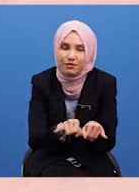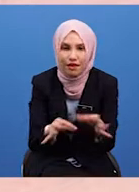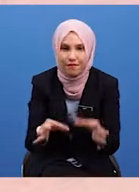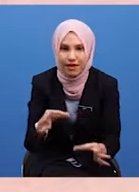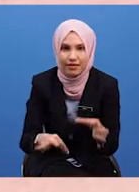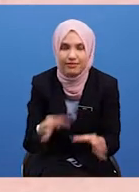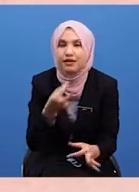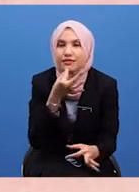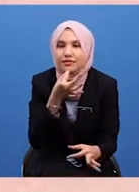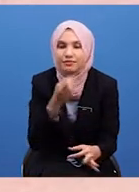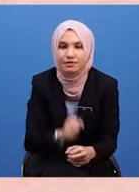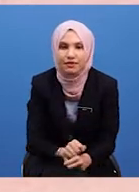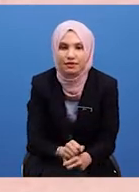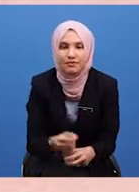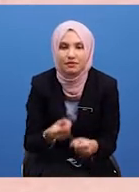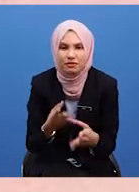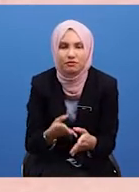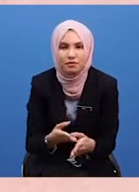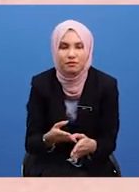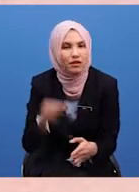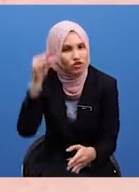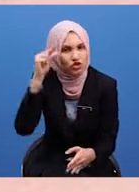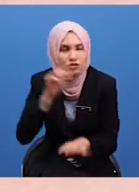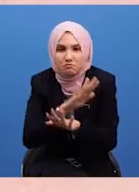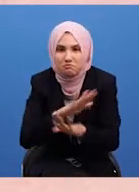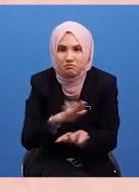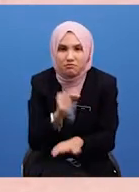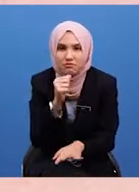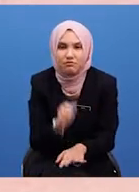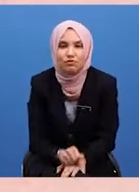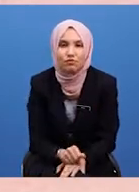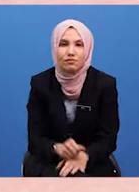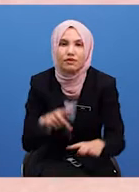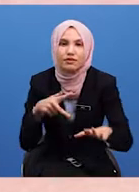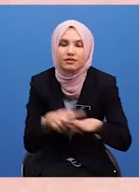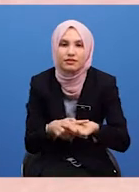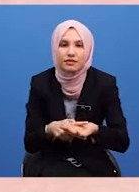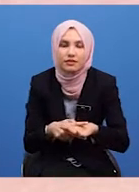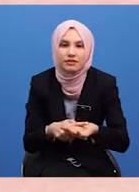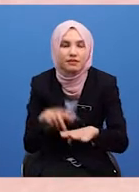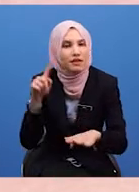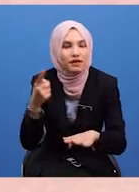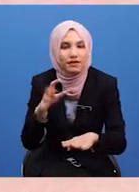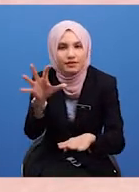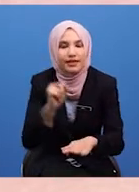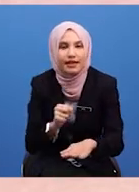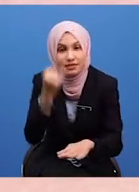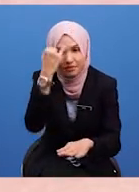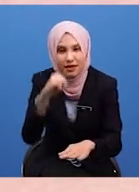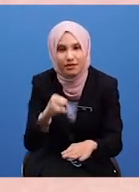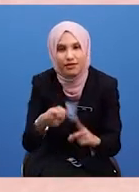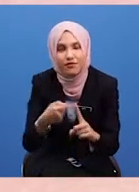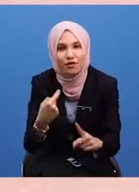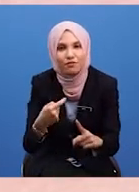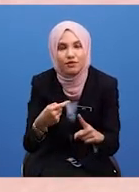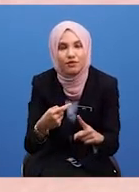and declares that Job has not cheated and he has only taken some ideas from the story.